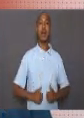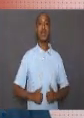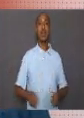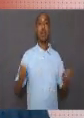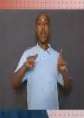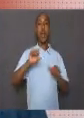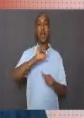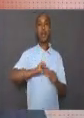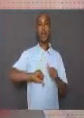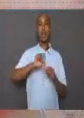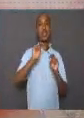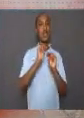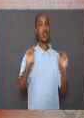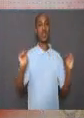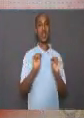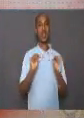is neutral.